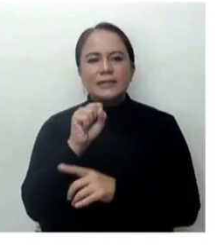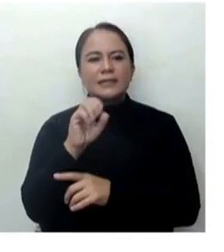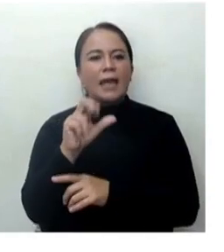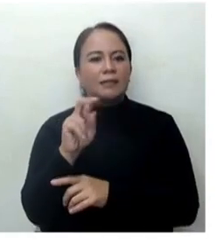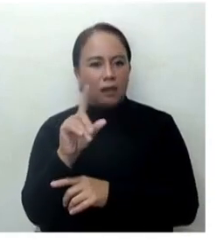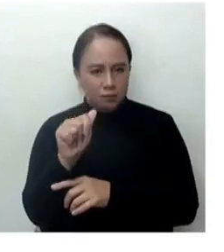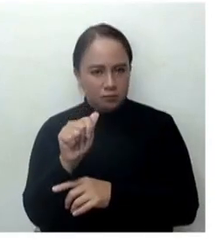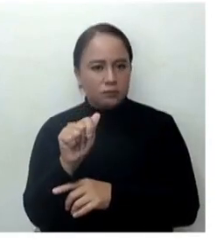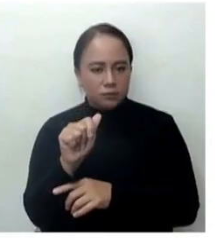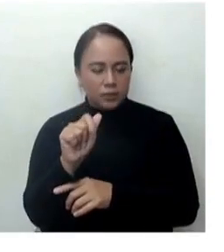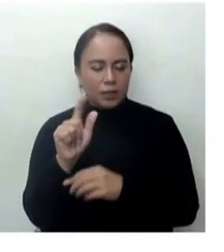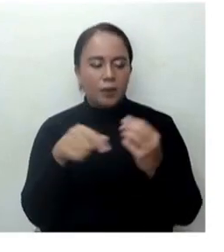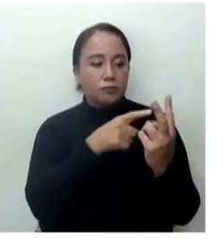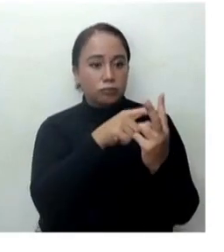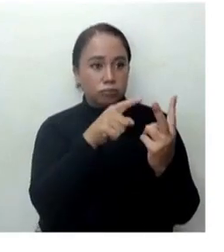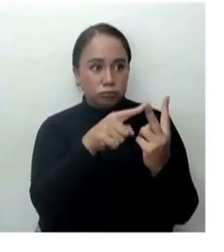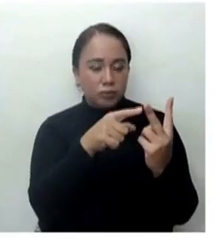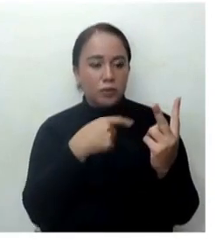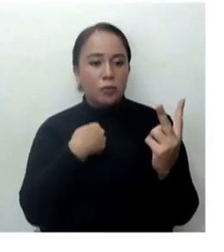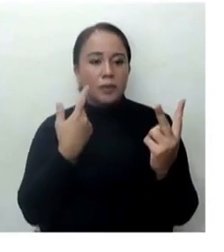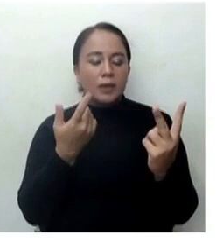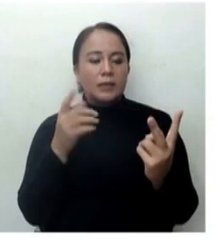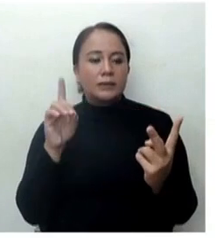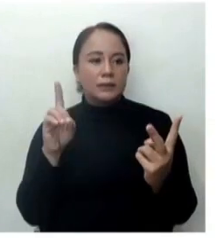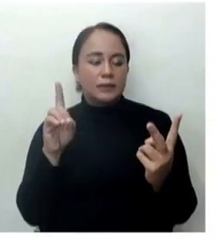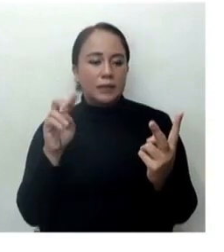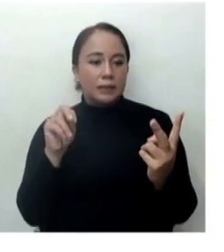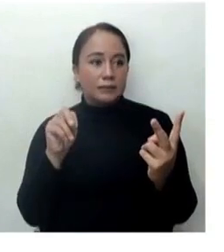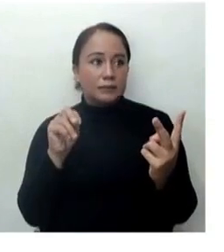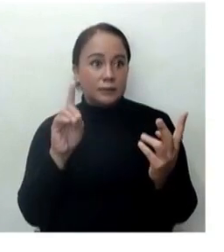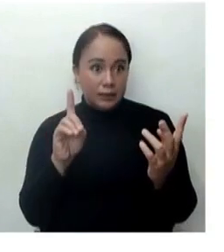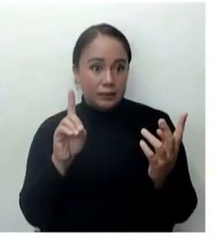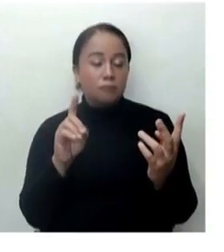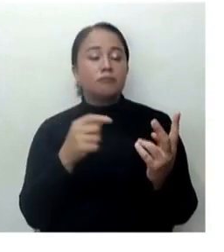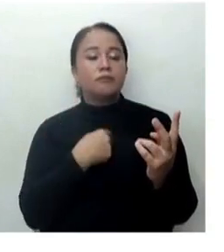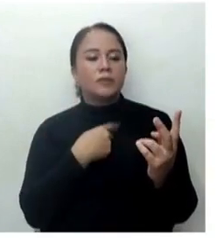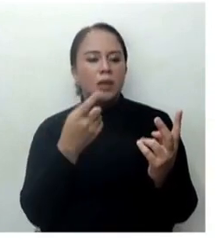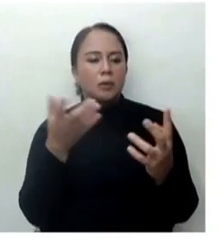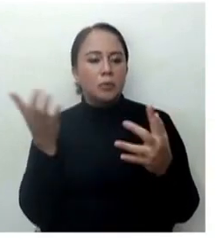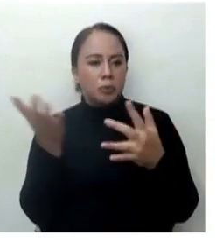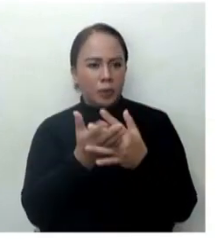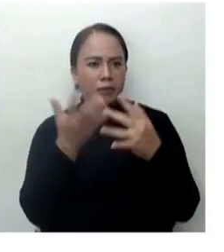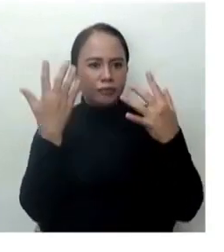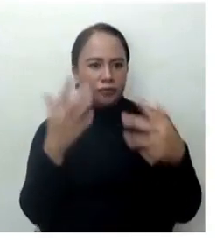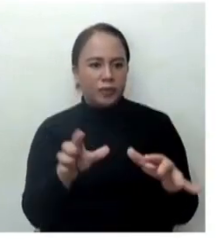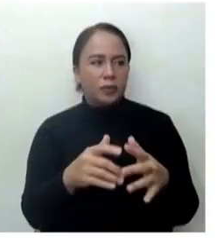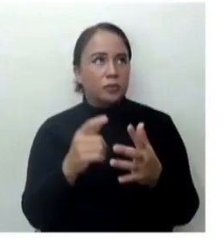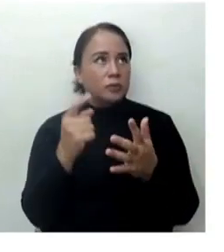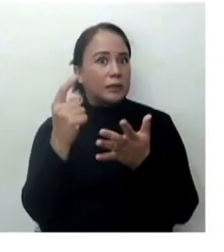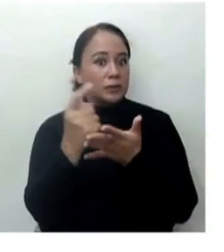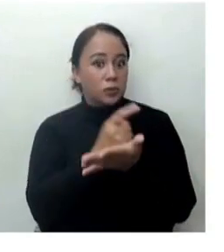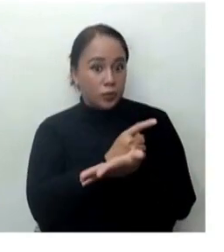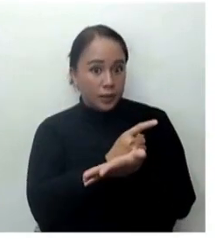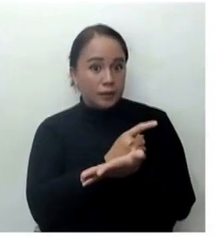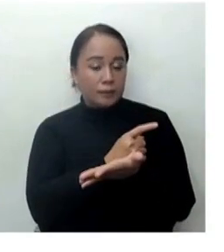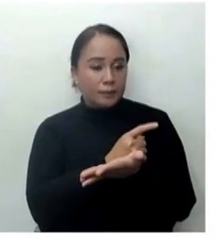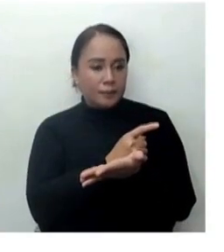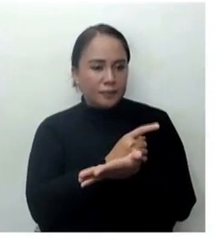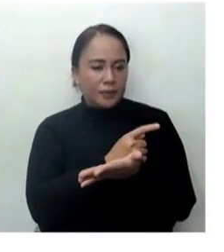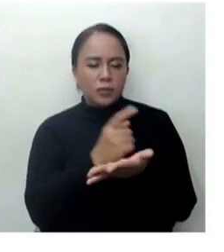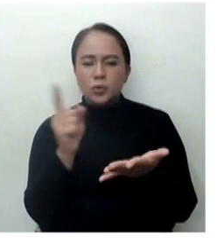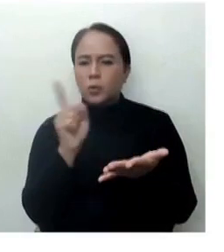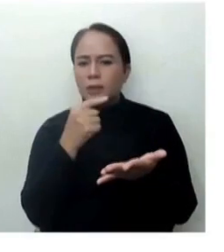and Jed Tamano by the DND. Apparently, this case was filed already over a week ago. What do you have to say about